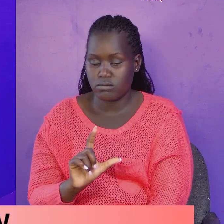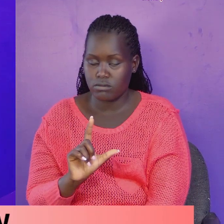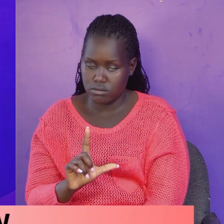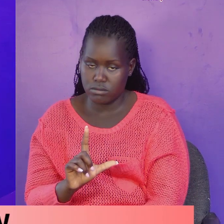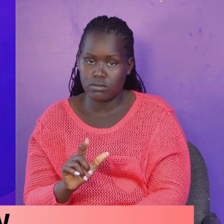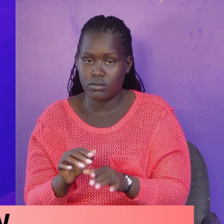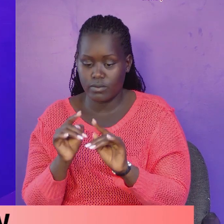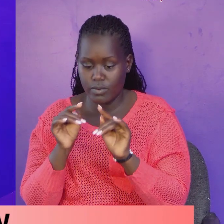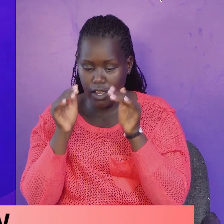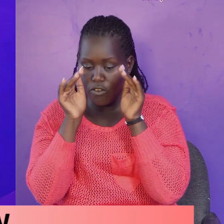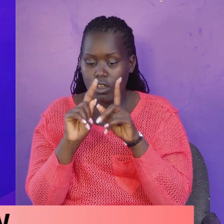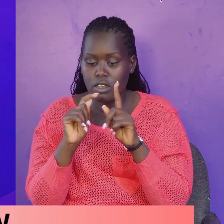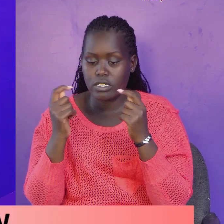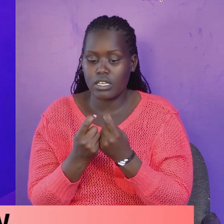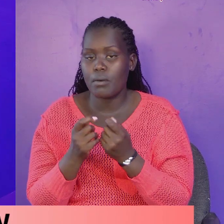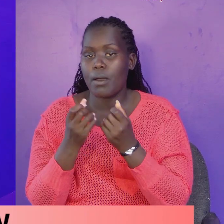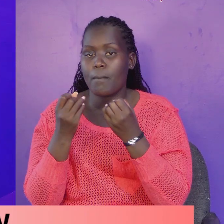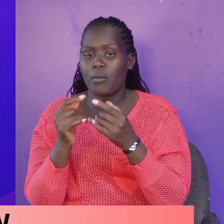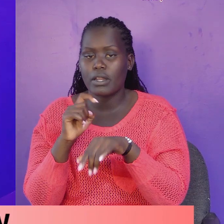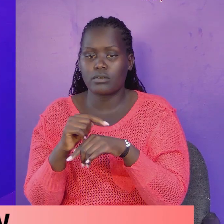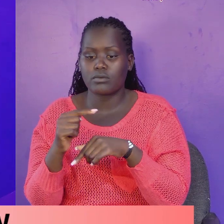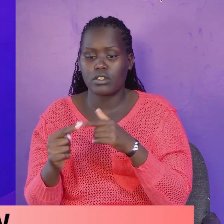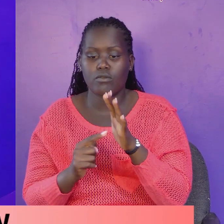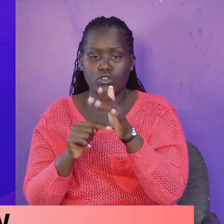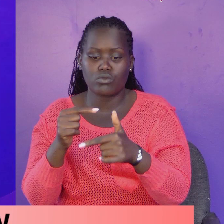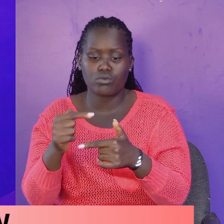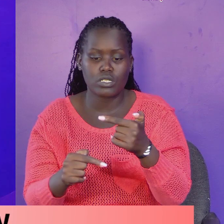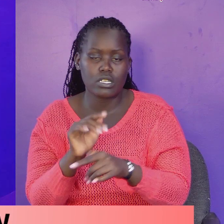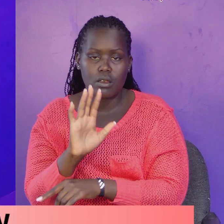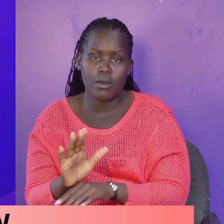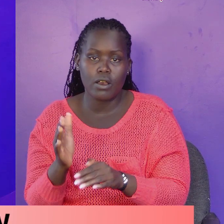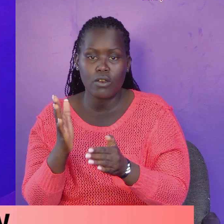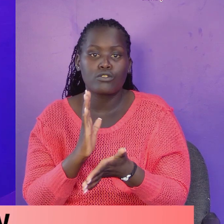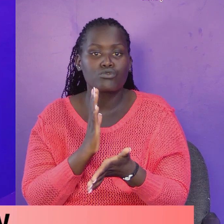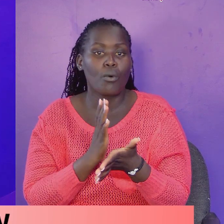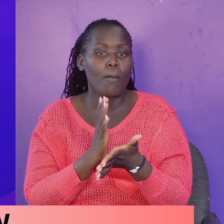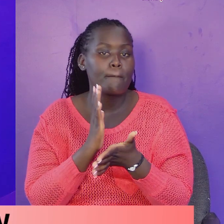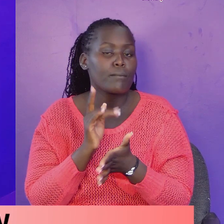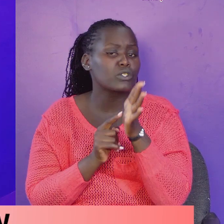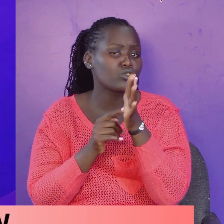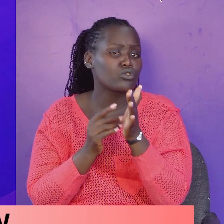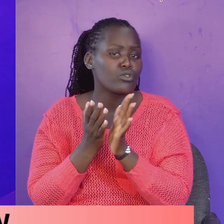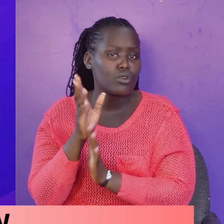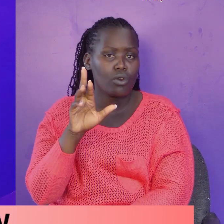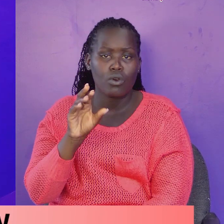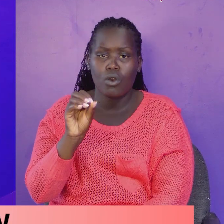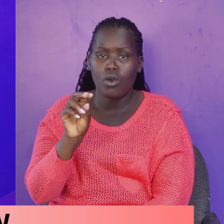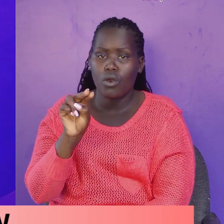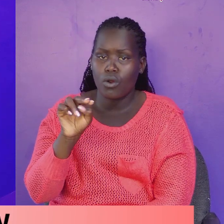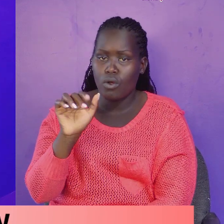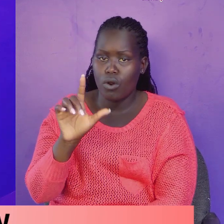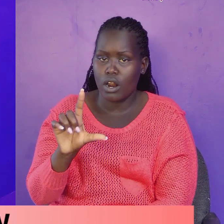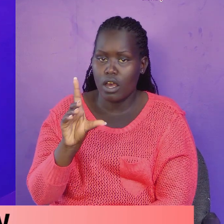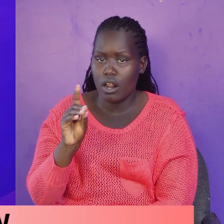showing their consistency. Especially they want to prove it around Ronaldo. No one doesn't want to play with Ronaldo